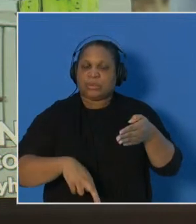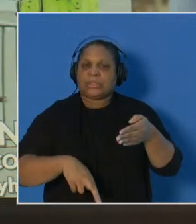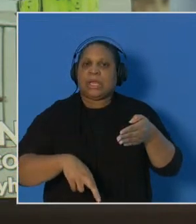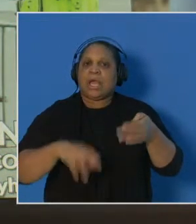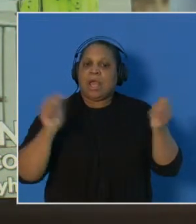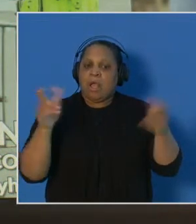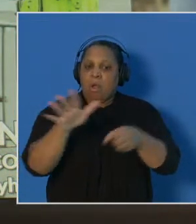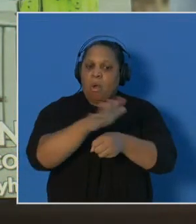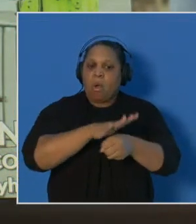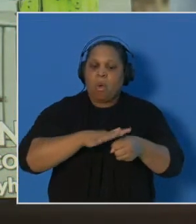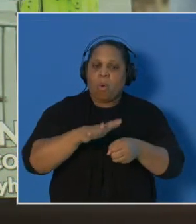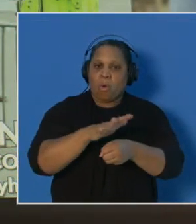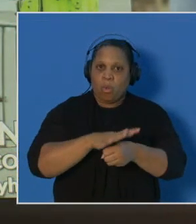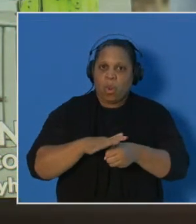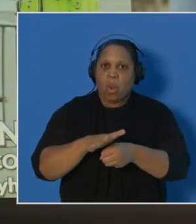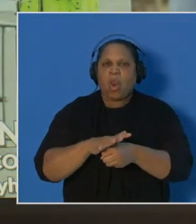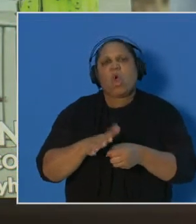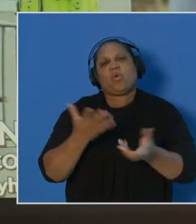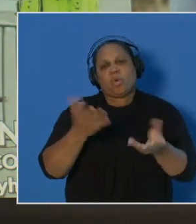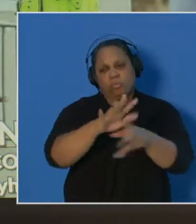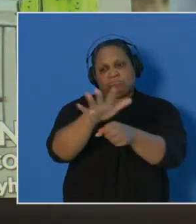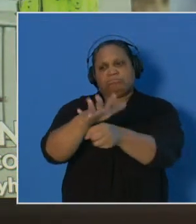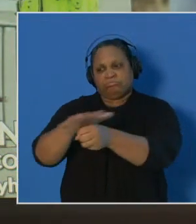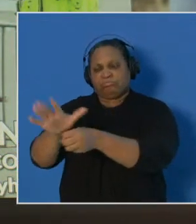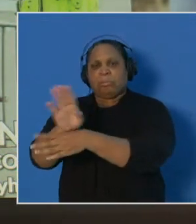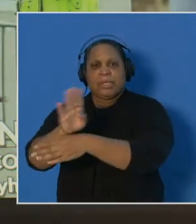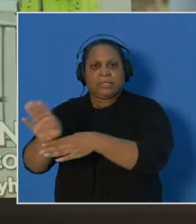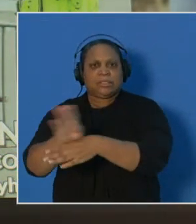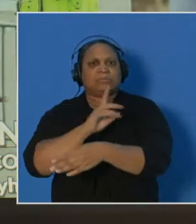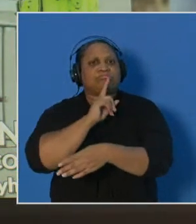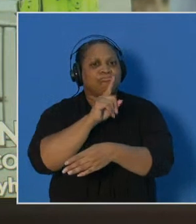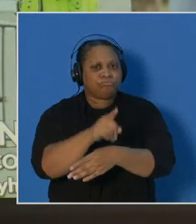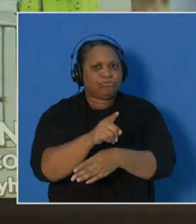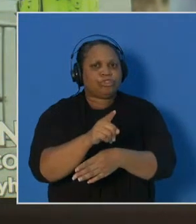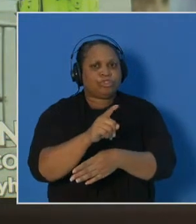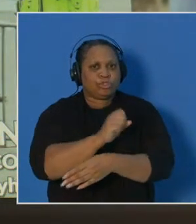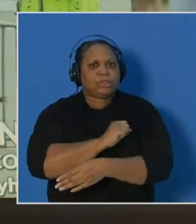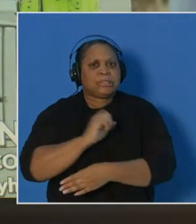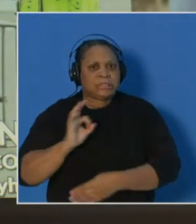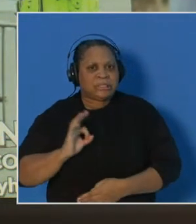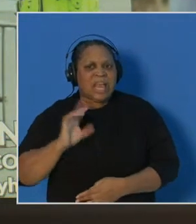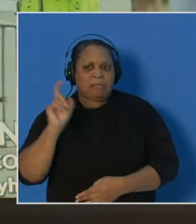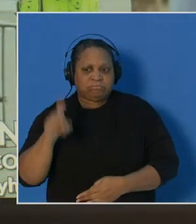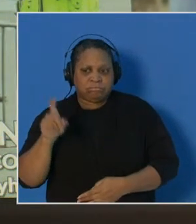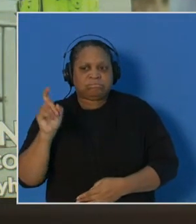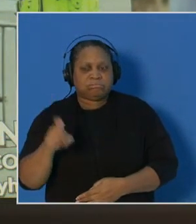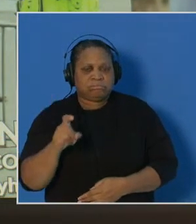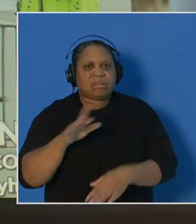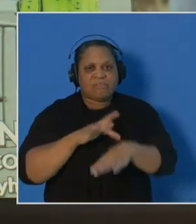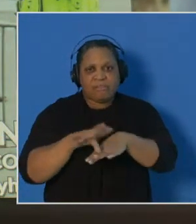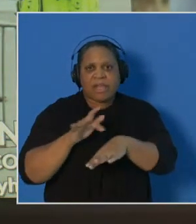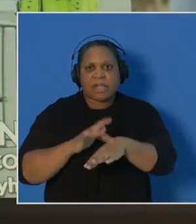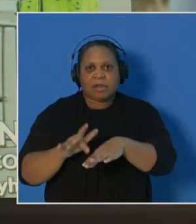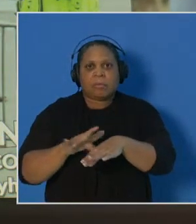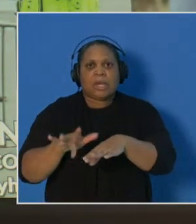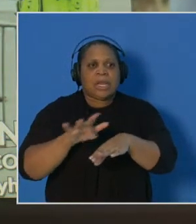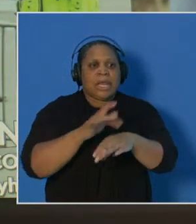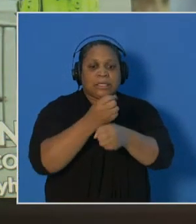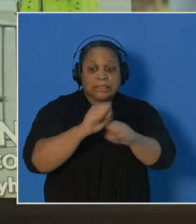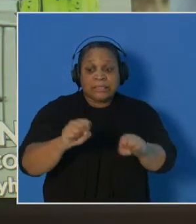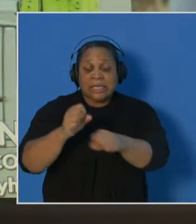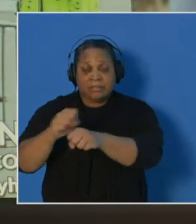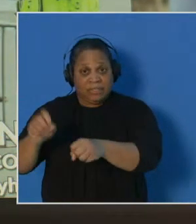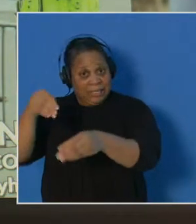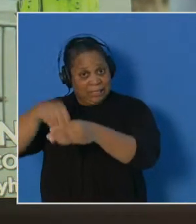All local accommodations must ensure the necessary staff is available and the necessary safety measures are in place